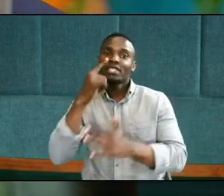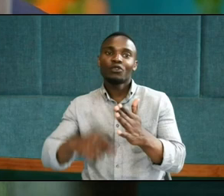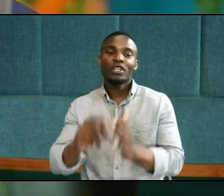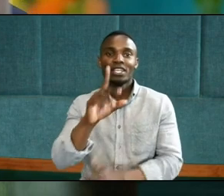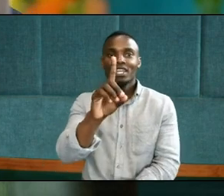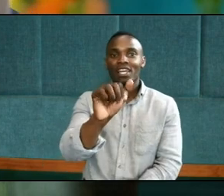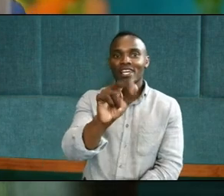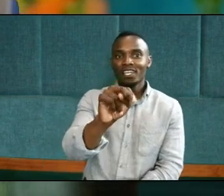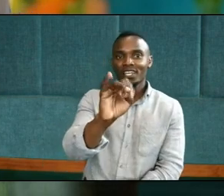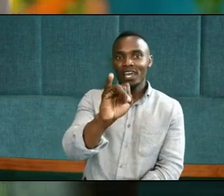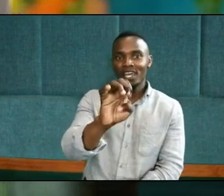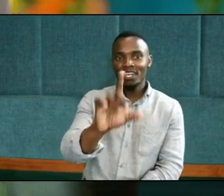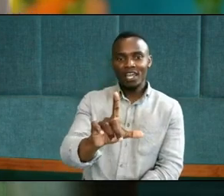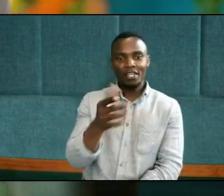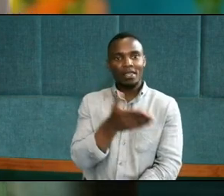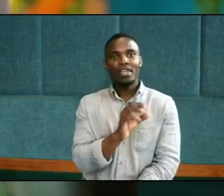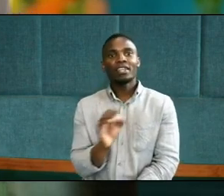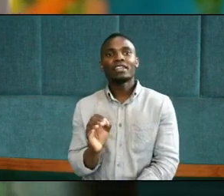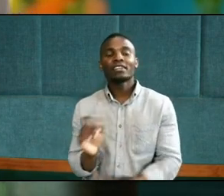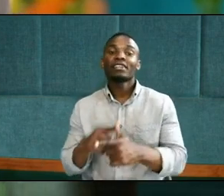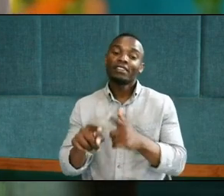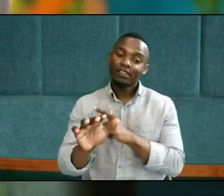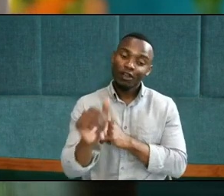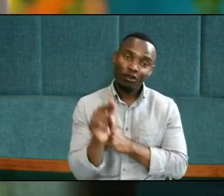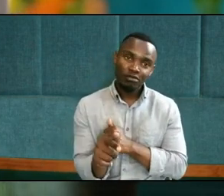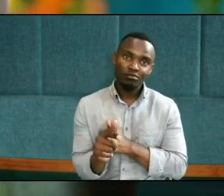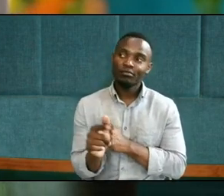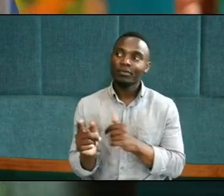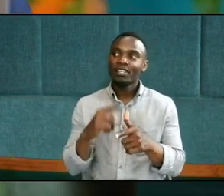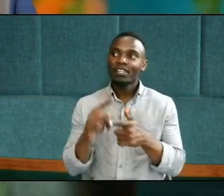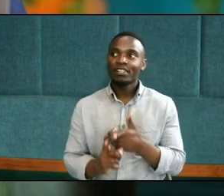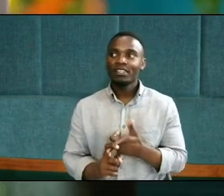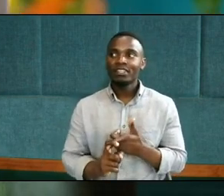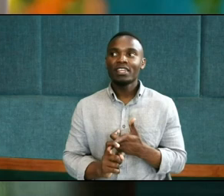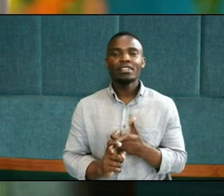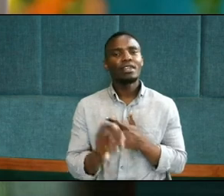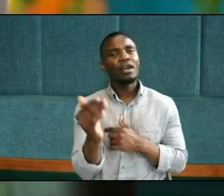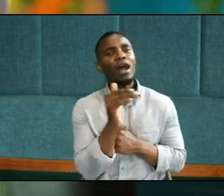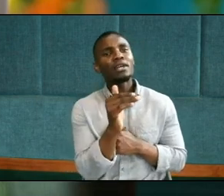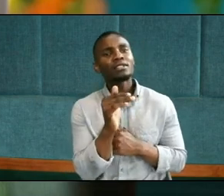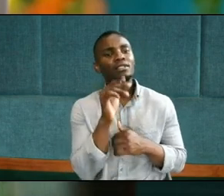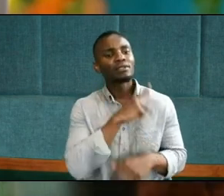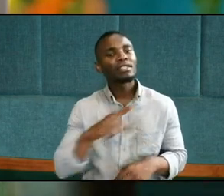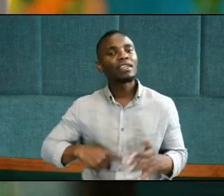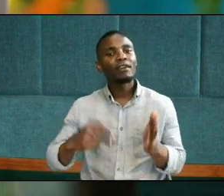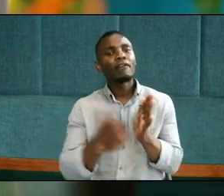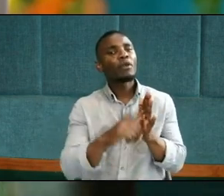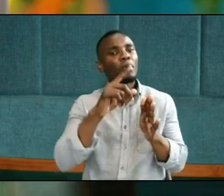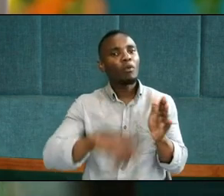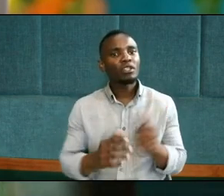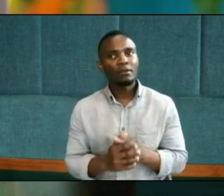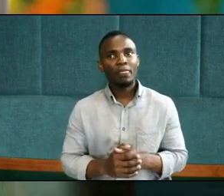here. So Daniel was called, and he came to the king. Hey, king, what's the problem? What is here? These people